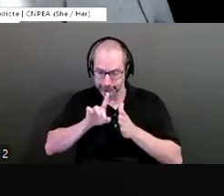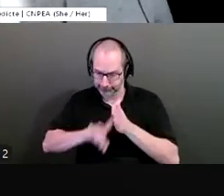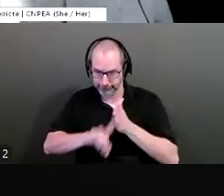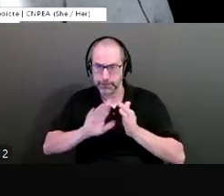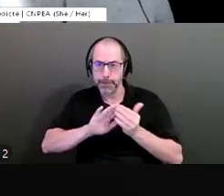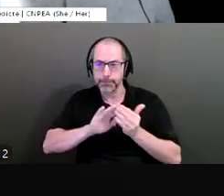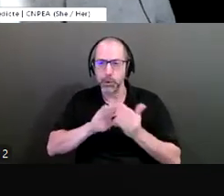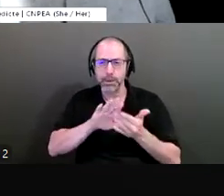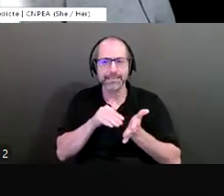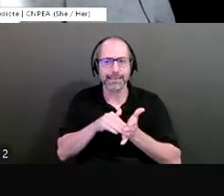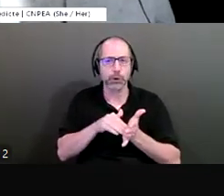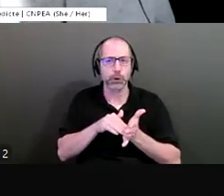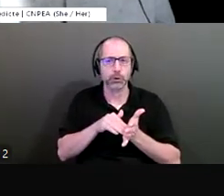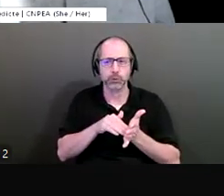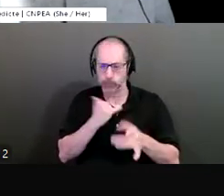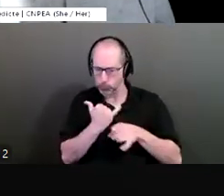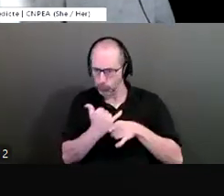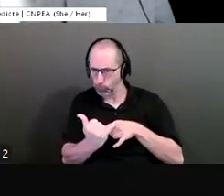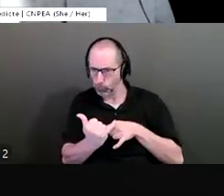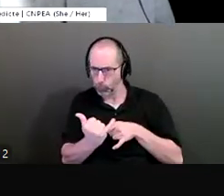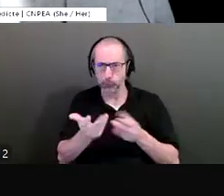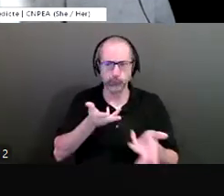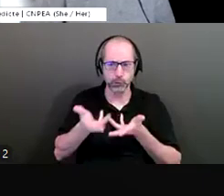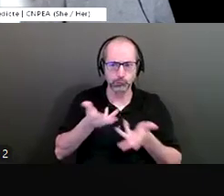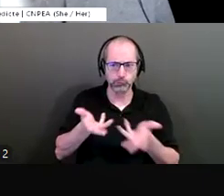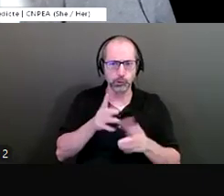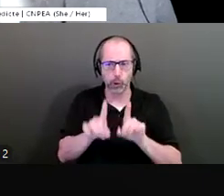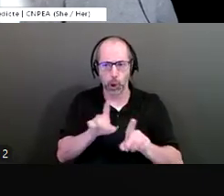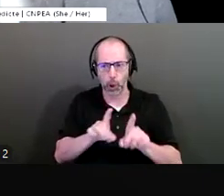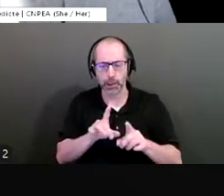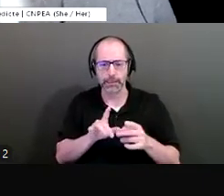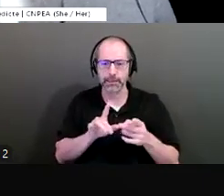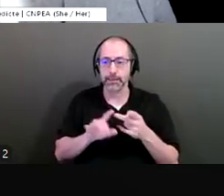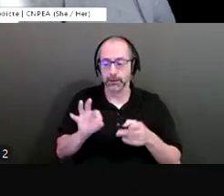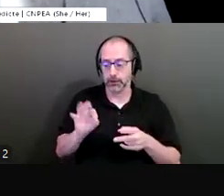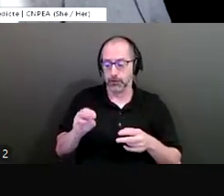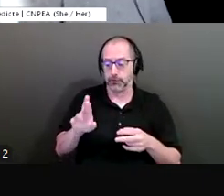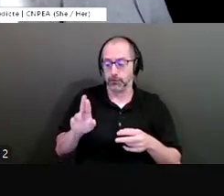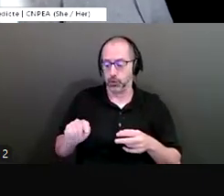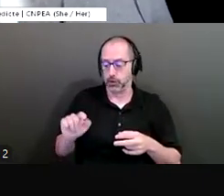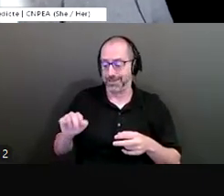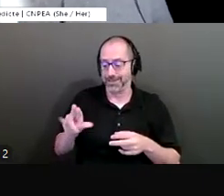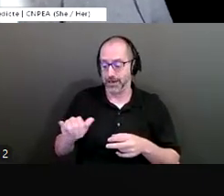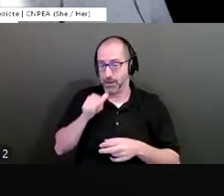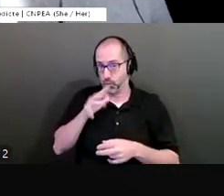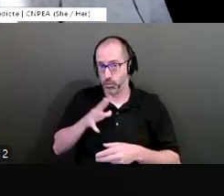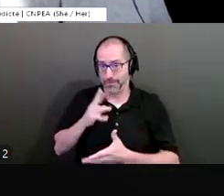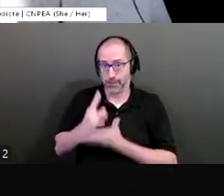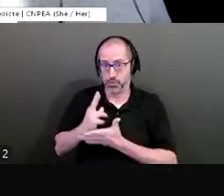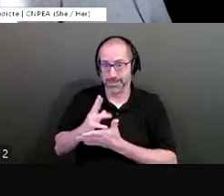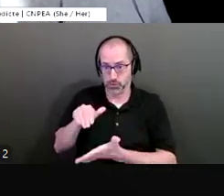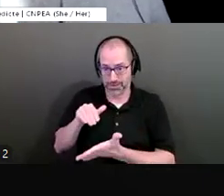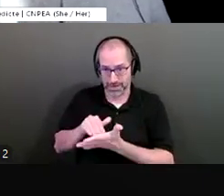just calling them or talking to them. We also have an amazing Fort Garry Women's Resource Center that does work on aging.